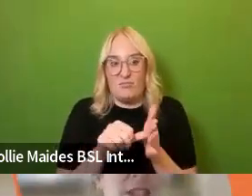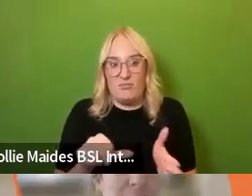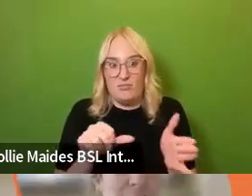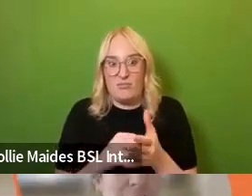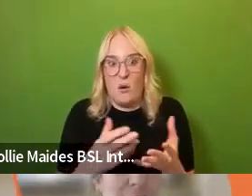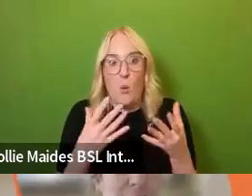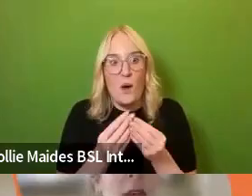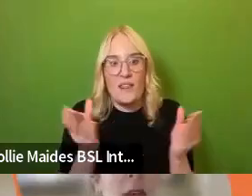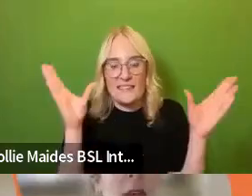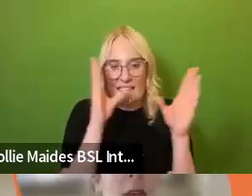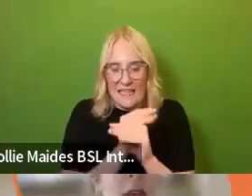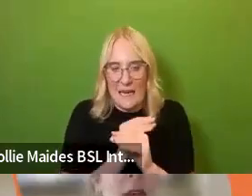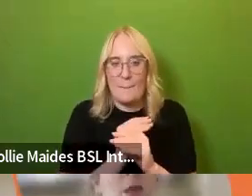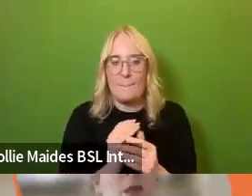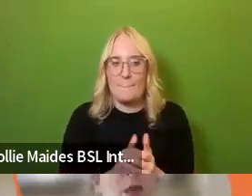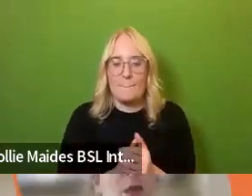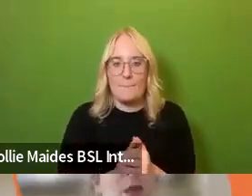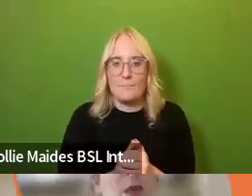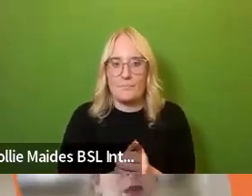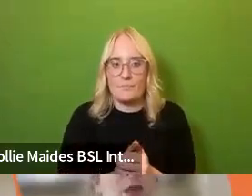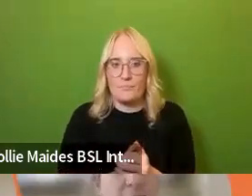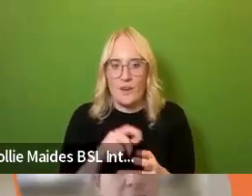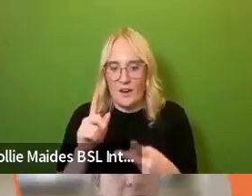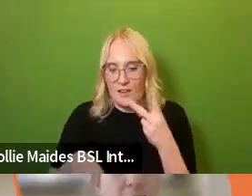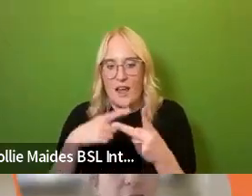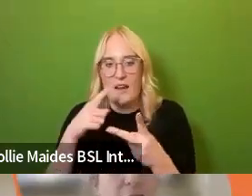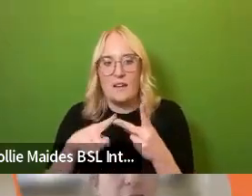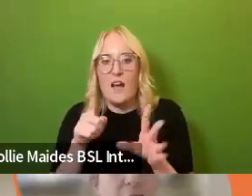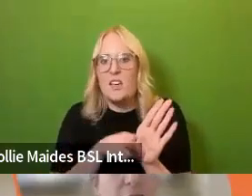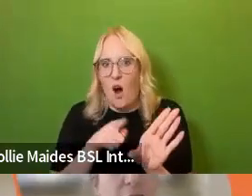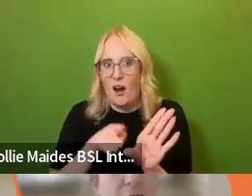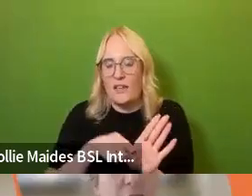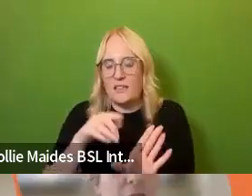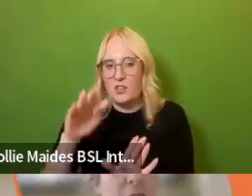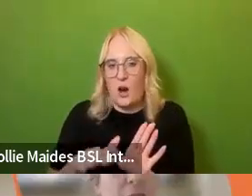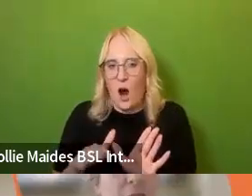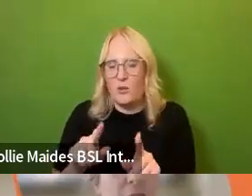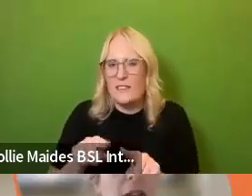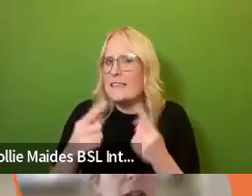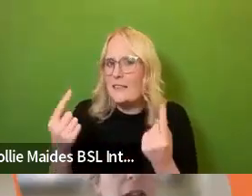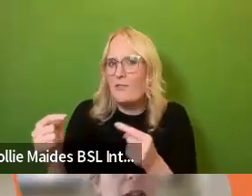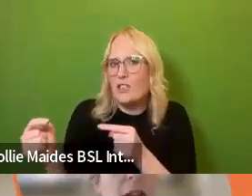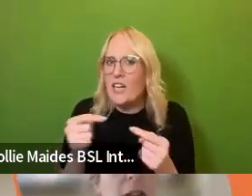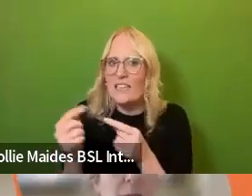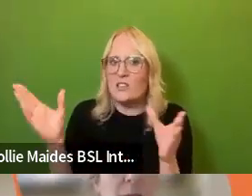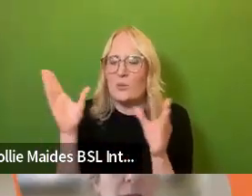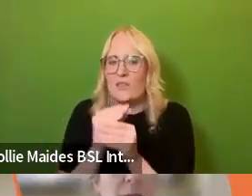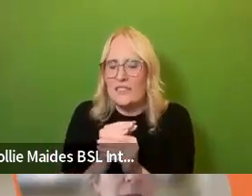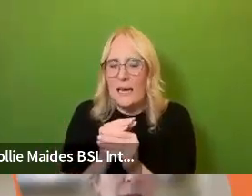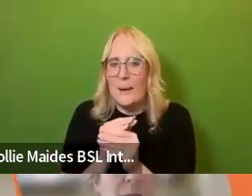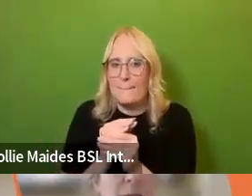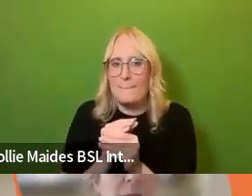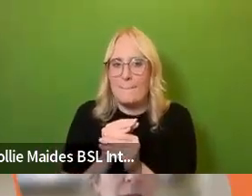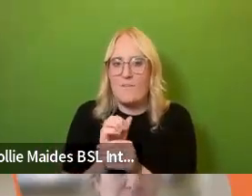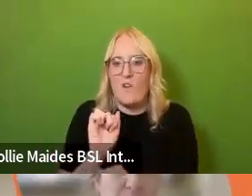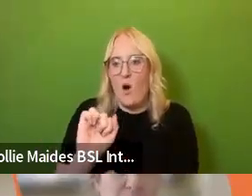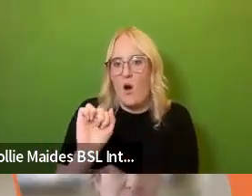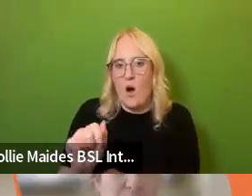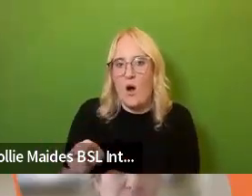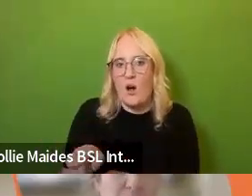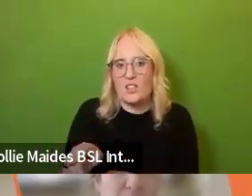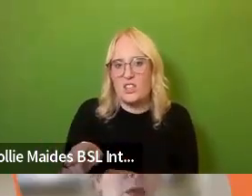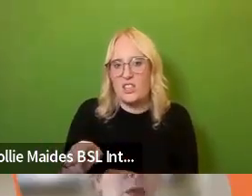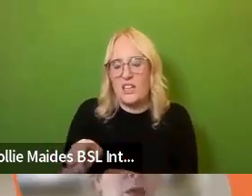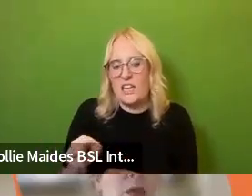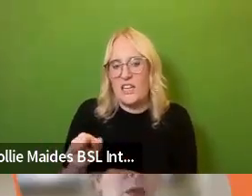stay asleep. For my youngest, the sleep challenges are slightly different. For her, it's about being able to go to sleep,